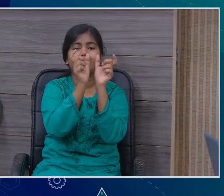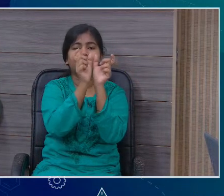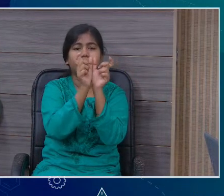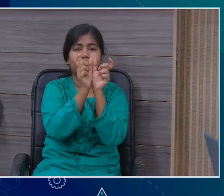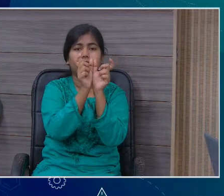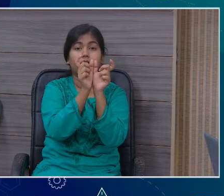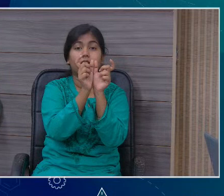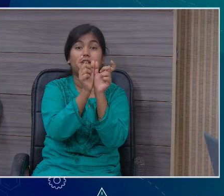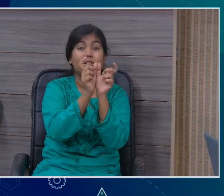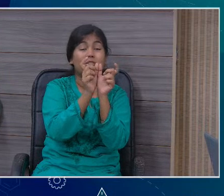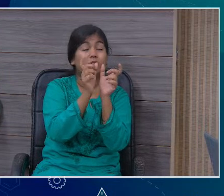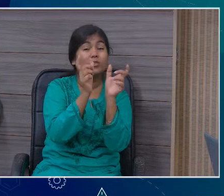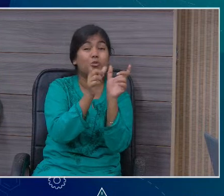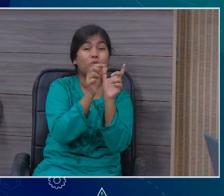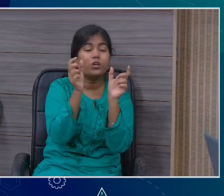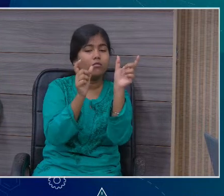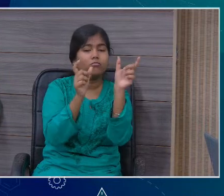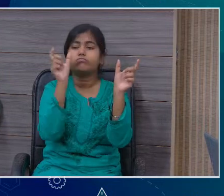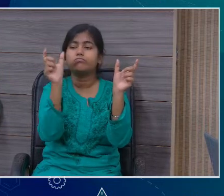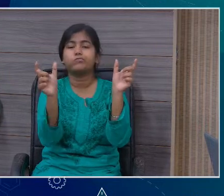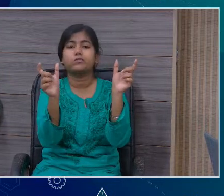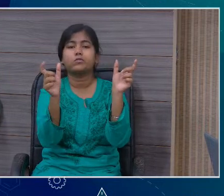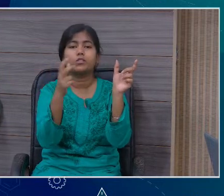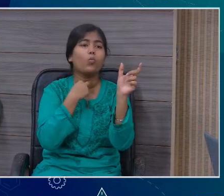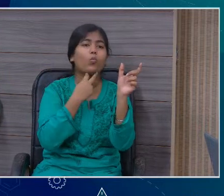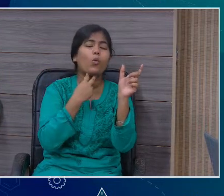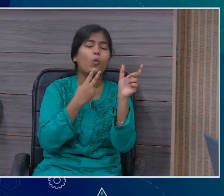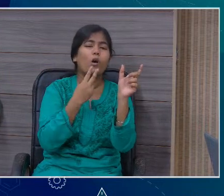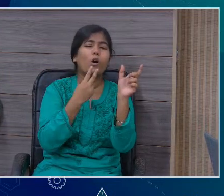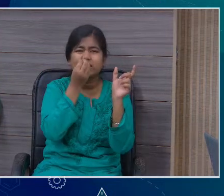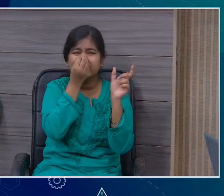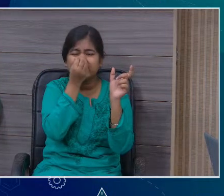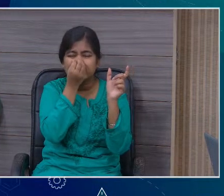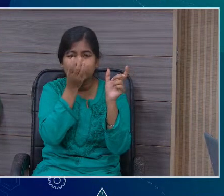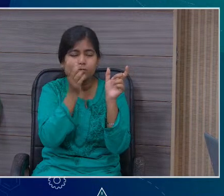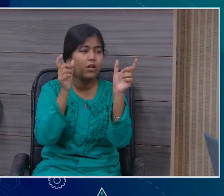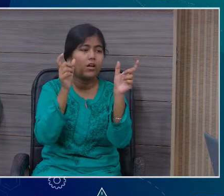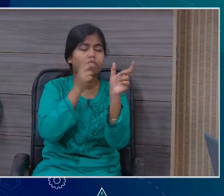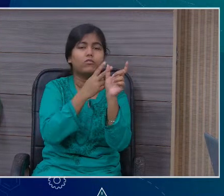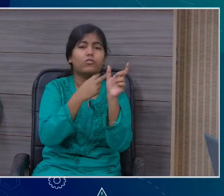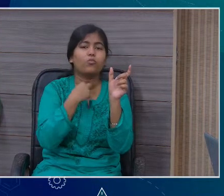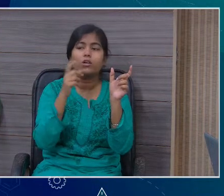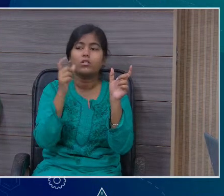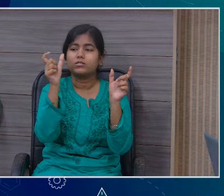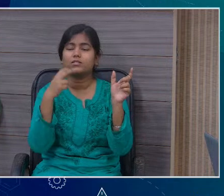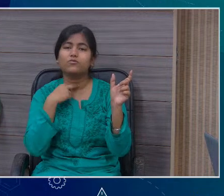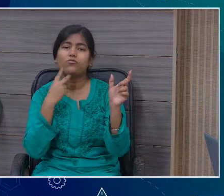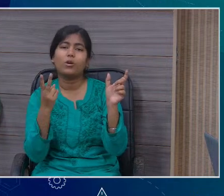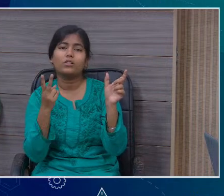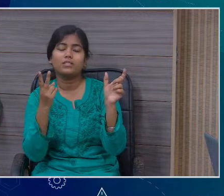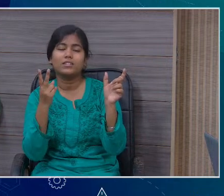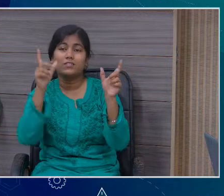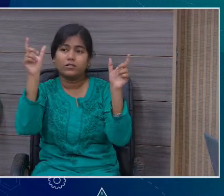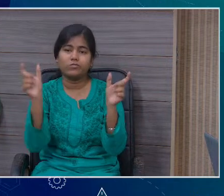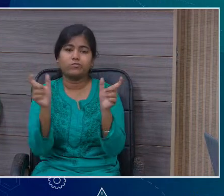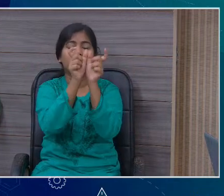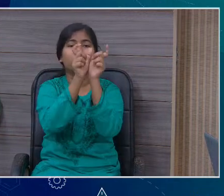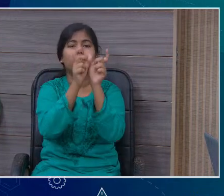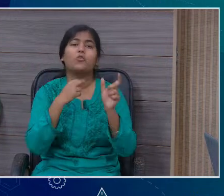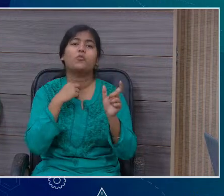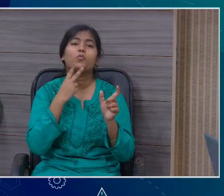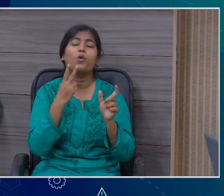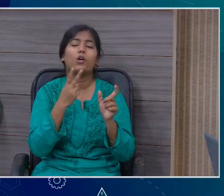he or she can make the pronunciation very simple for the student. Okay, okay. I think that will help.